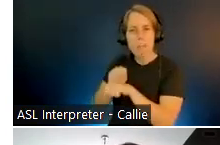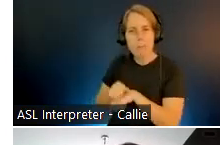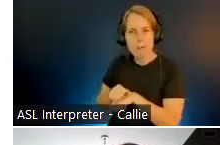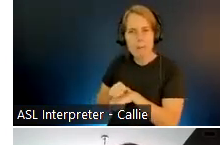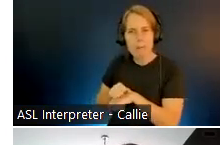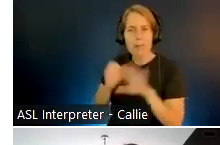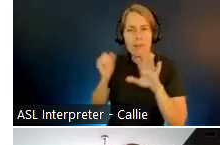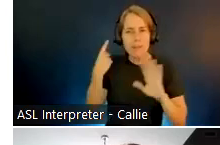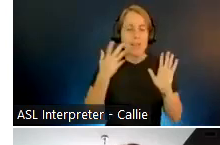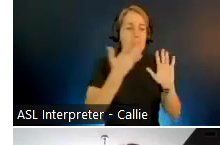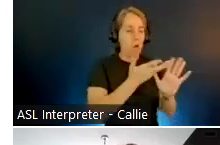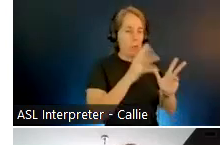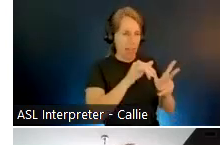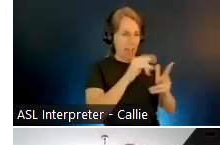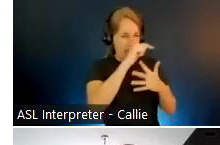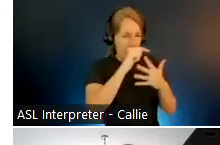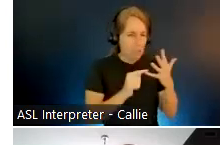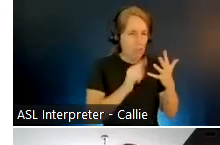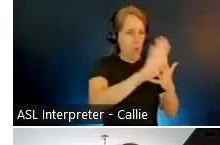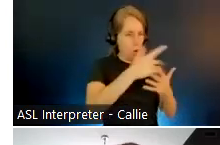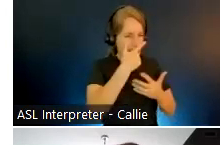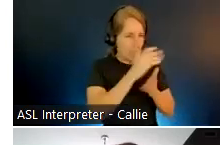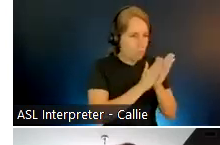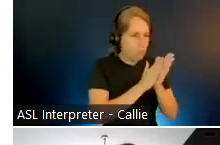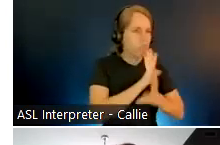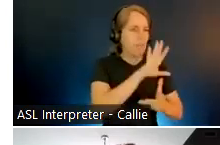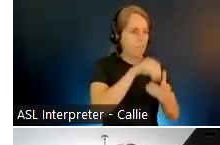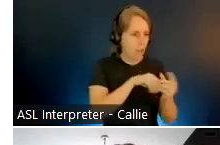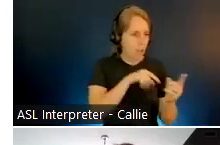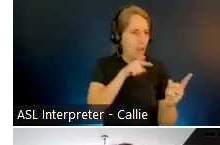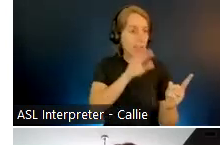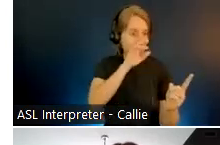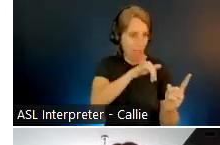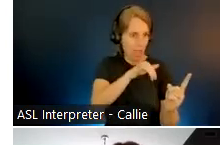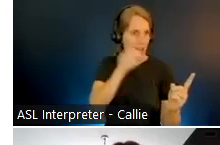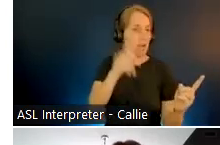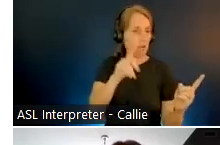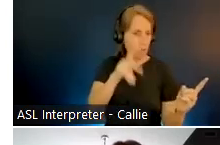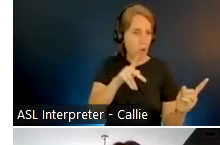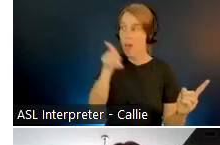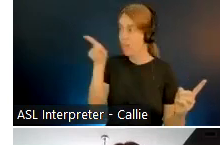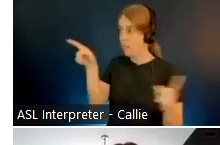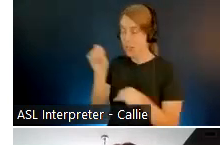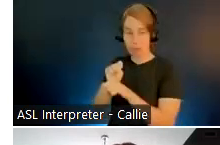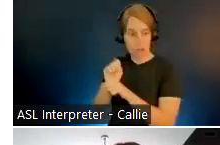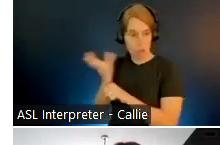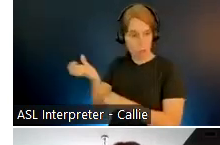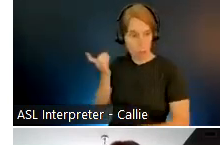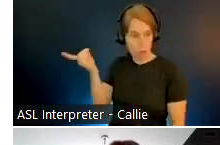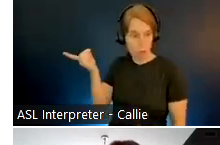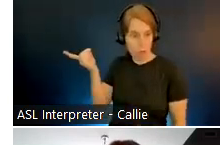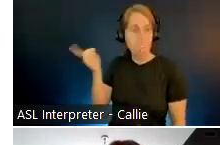disability? Is there anything different, modifications that we need to make to that job because